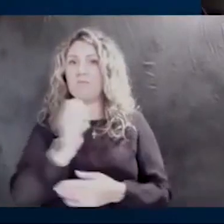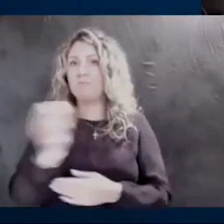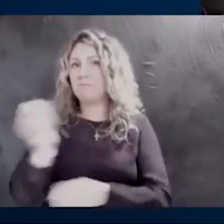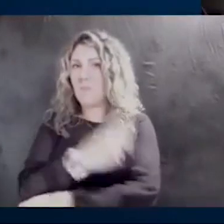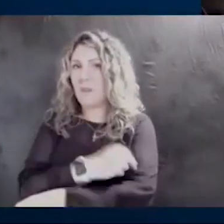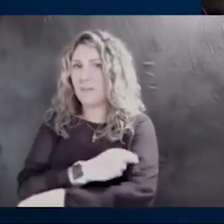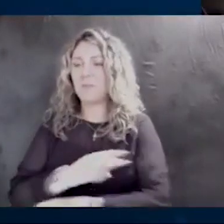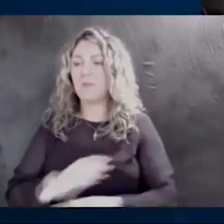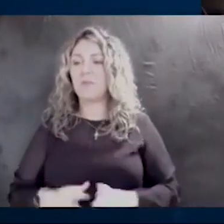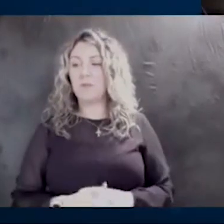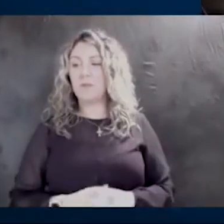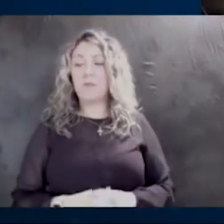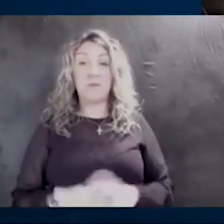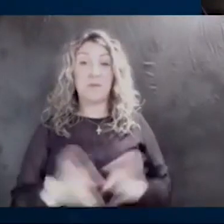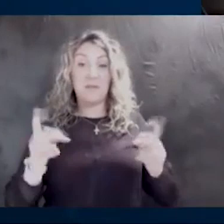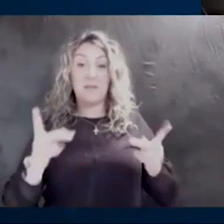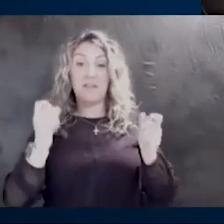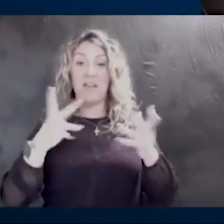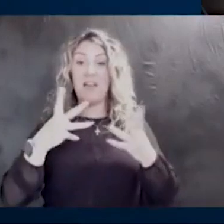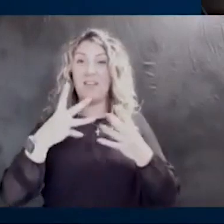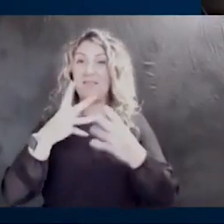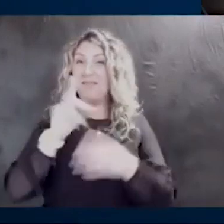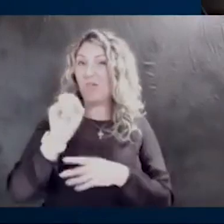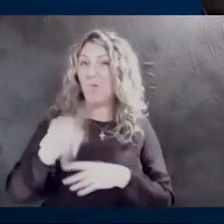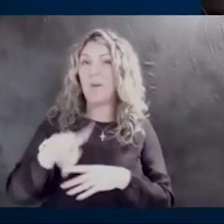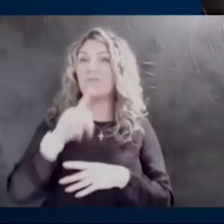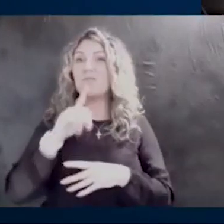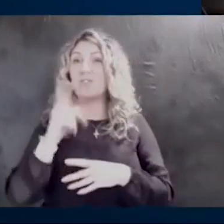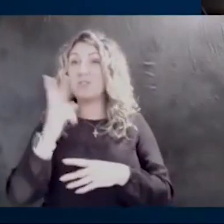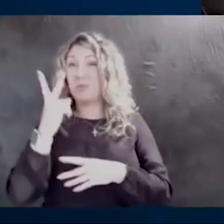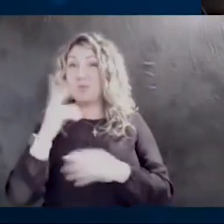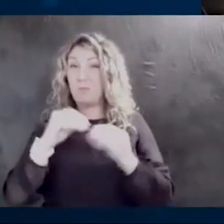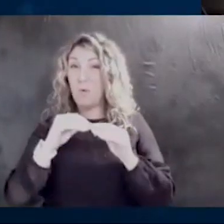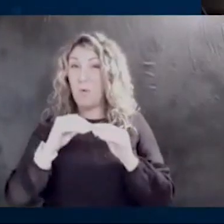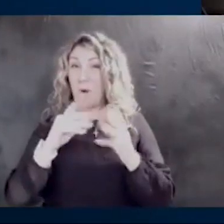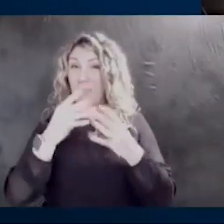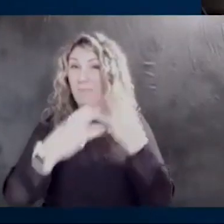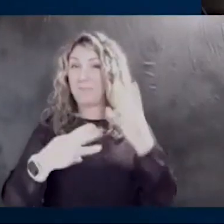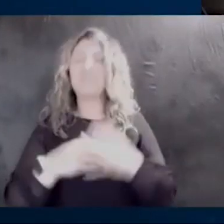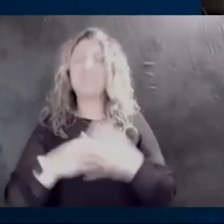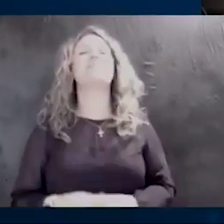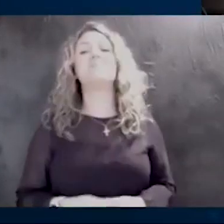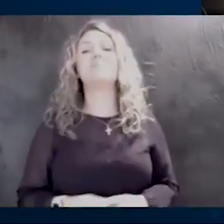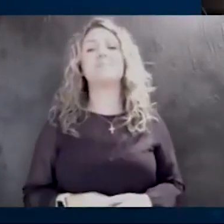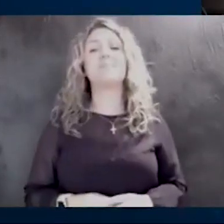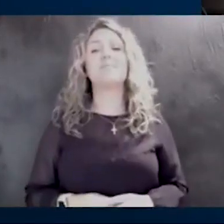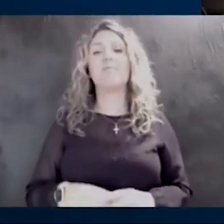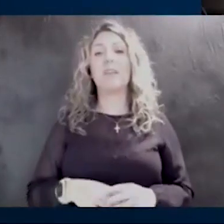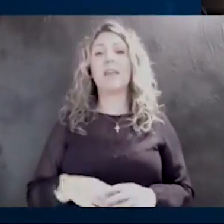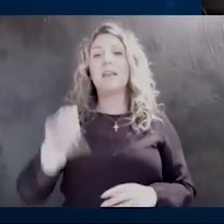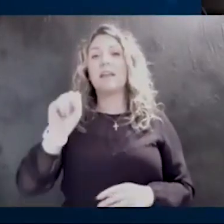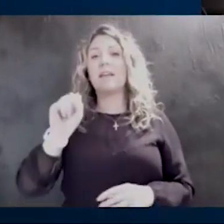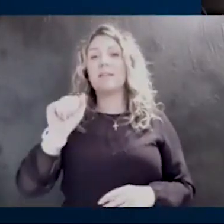Okay, we have a lot of questions. I know we're running out of time, so how about 2 more? Okay. Sandy, she's wanting to